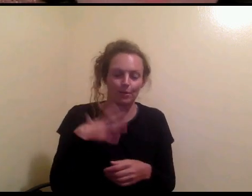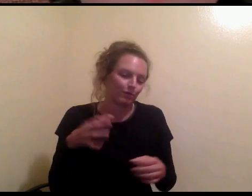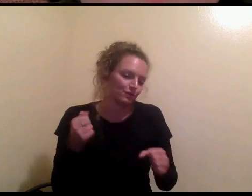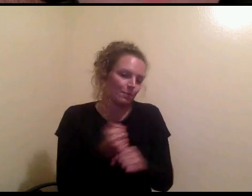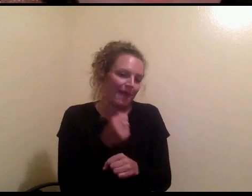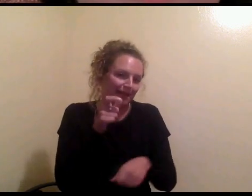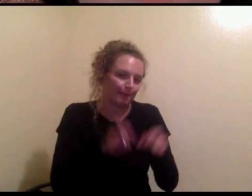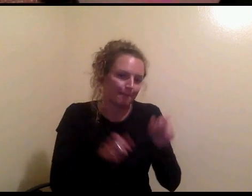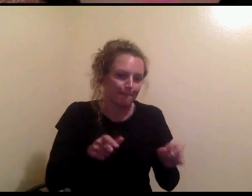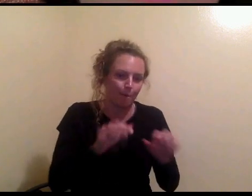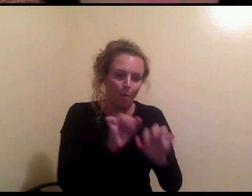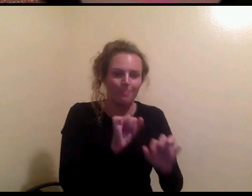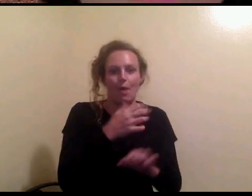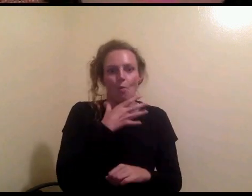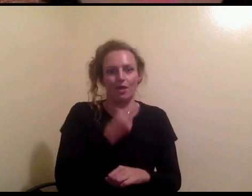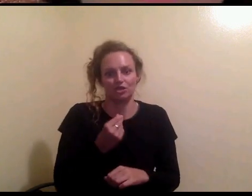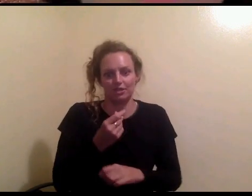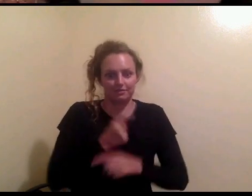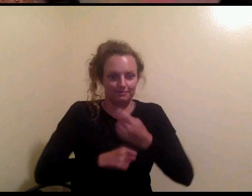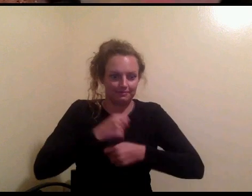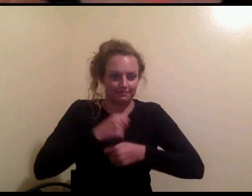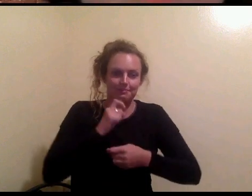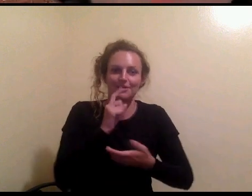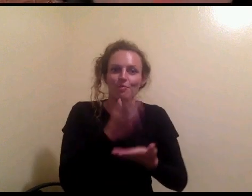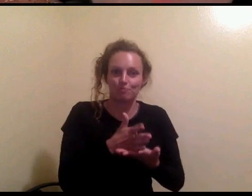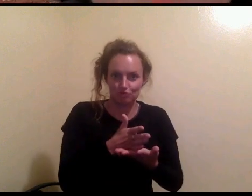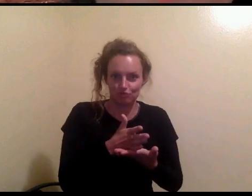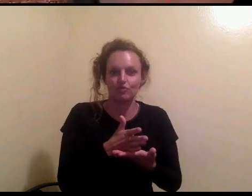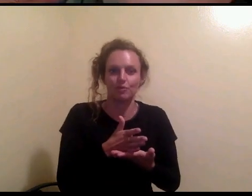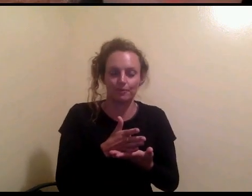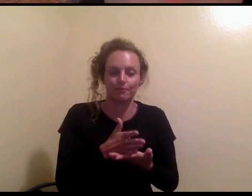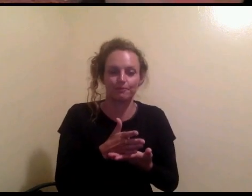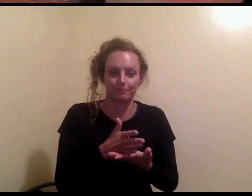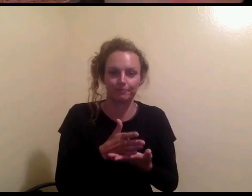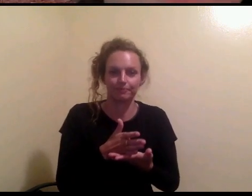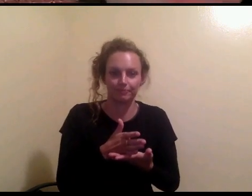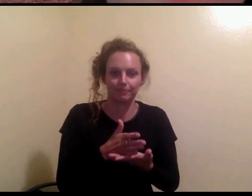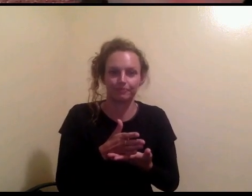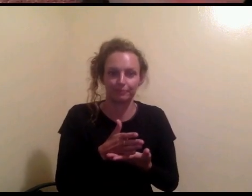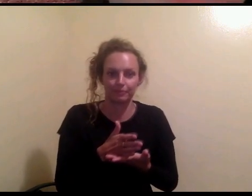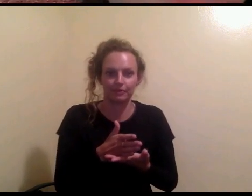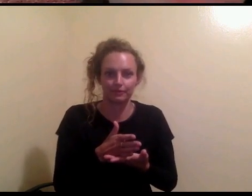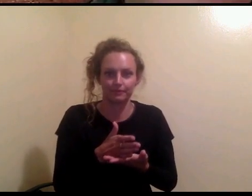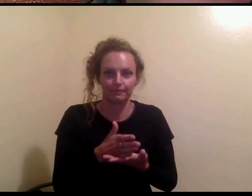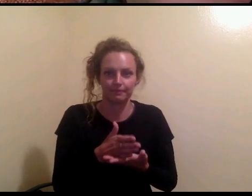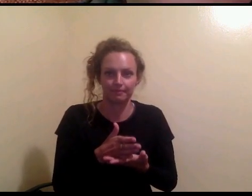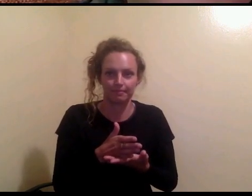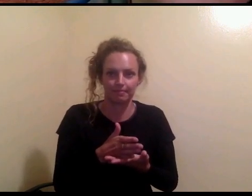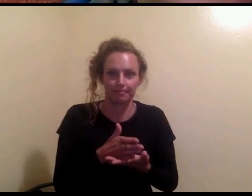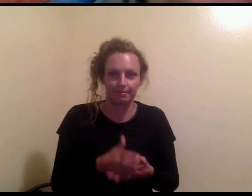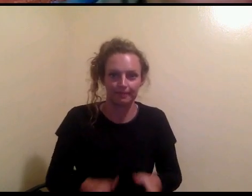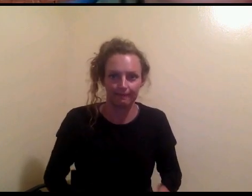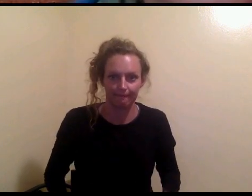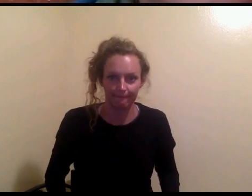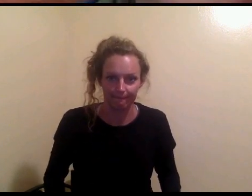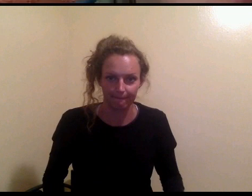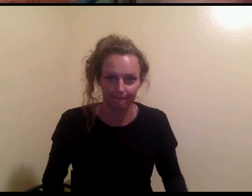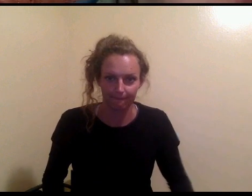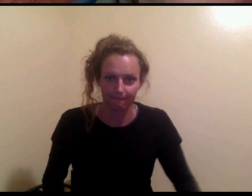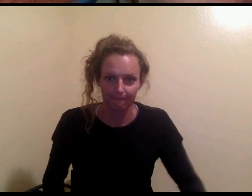the company has responded to it, but also what you saw as that groundswell and where it came from and why they're responding in the way they are.